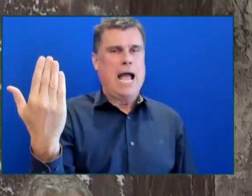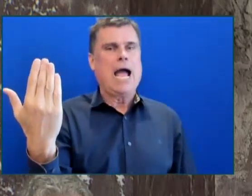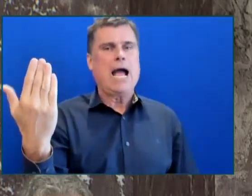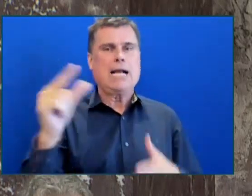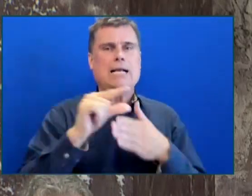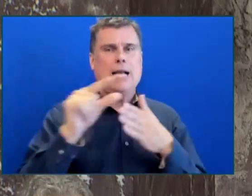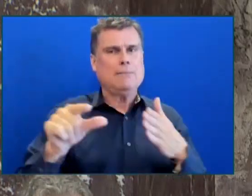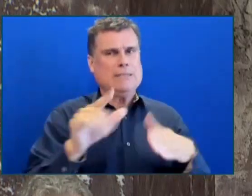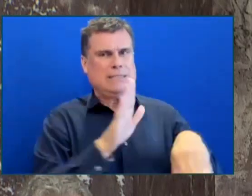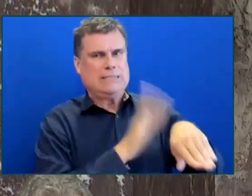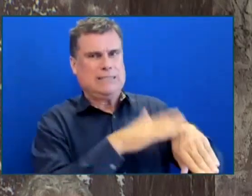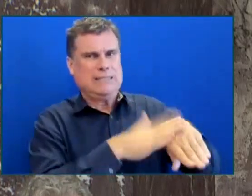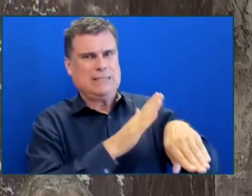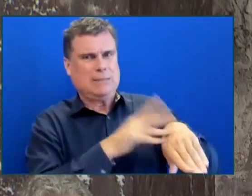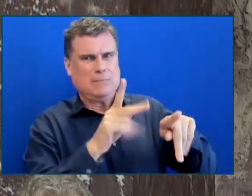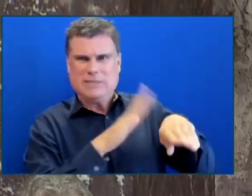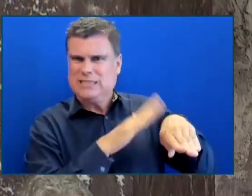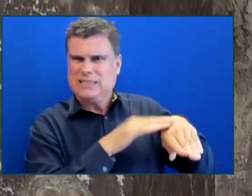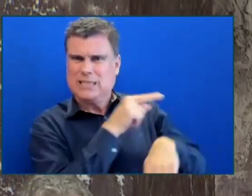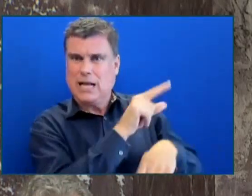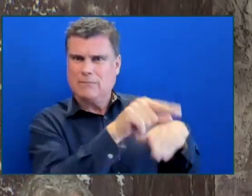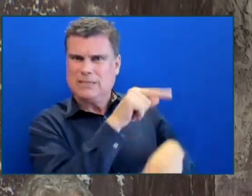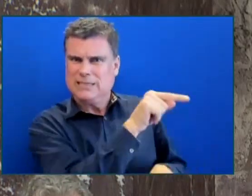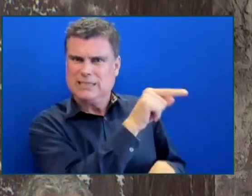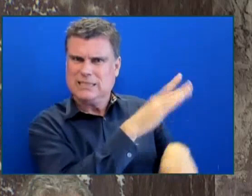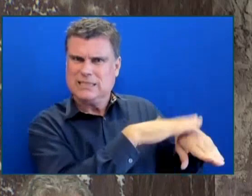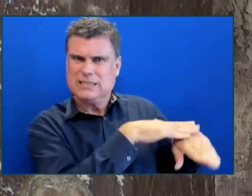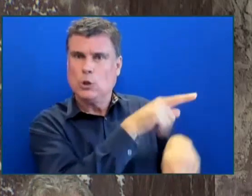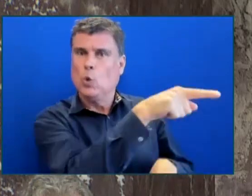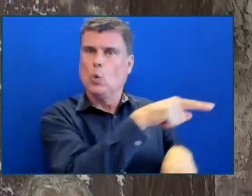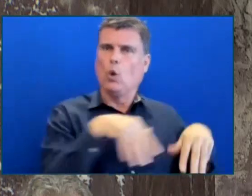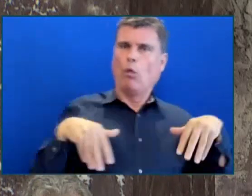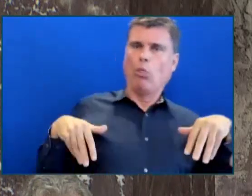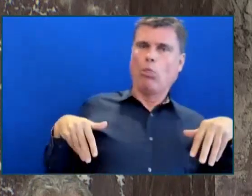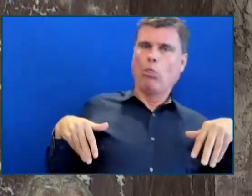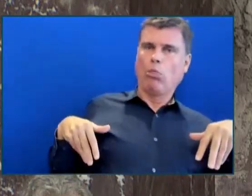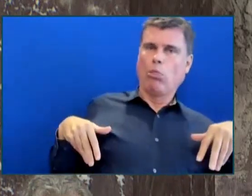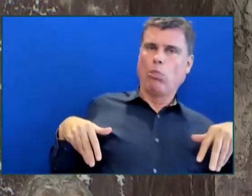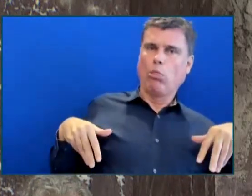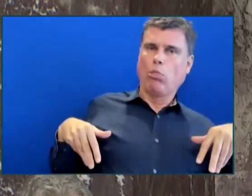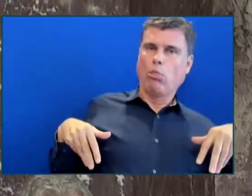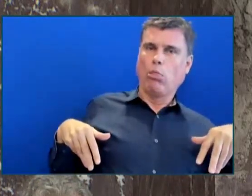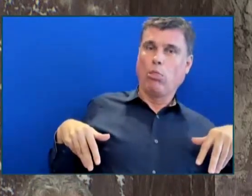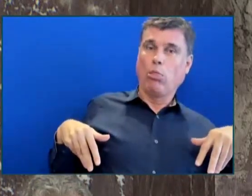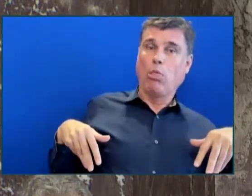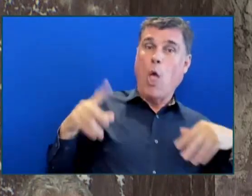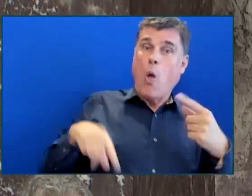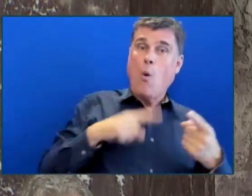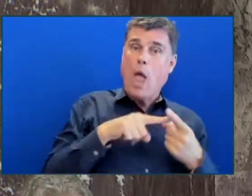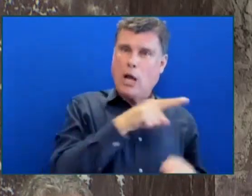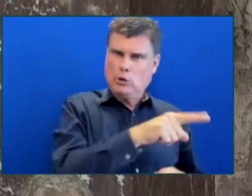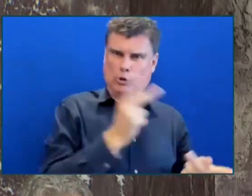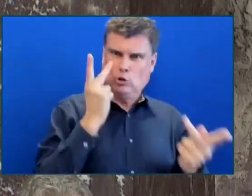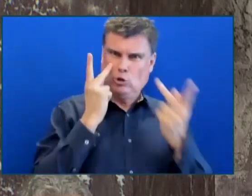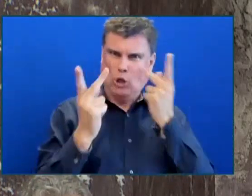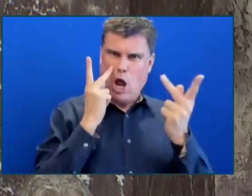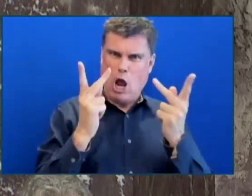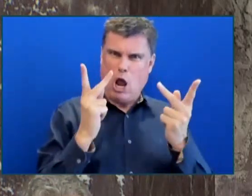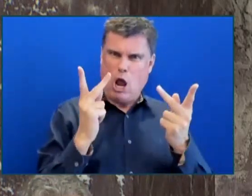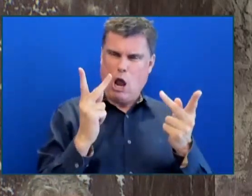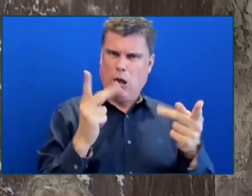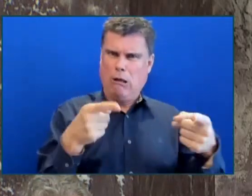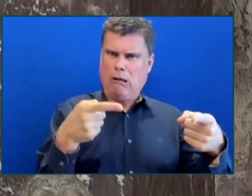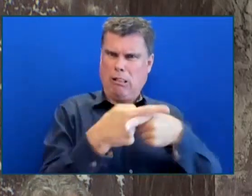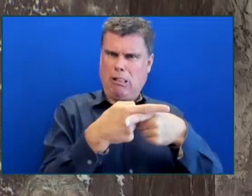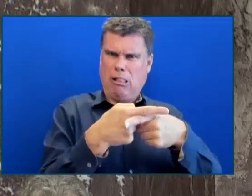for the CEO to be in direct conflict of interest, these infractions are still occurring. Nothing was done, Honourable Speaker, and I think it's fair for the public to be